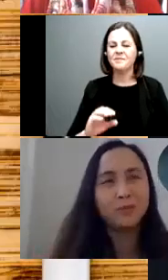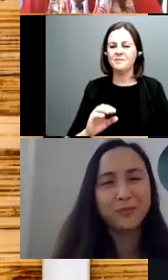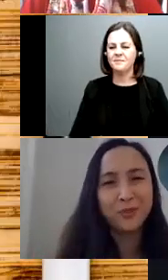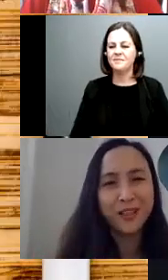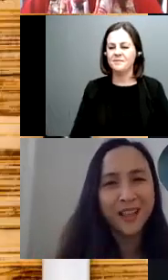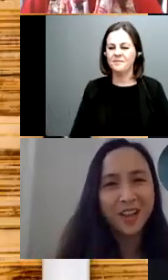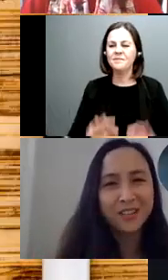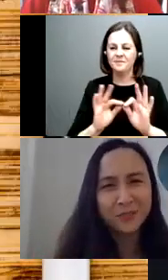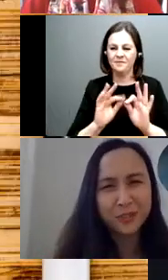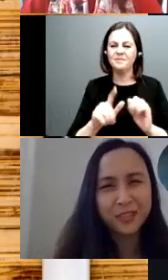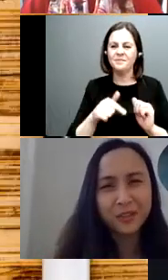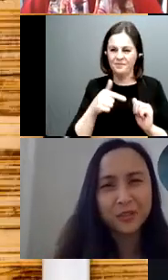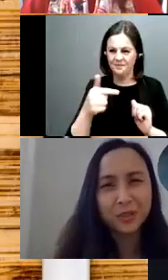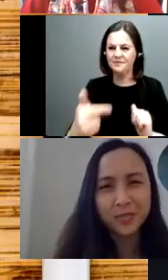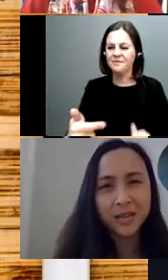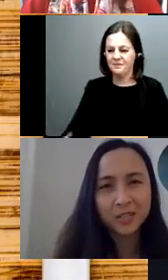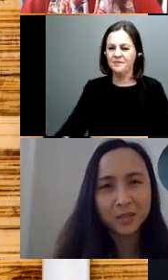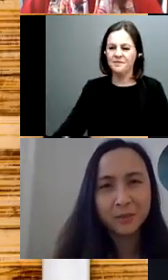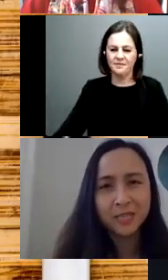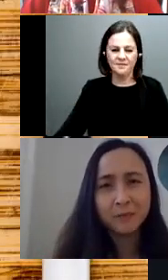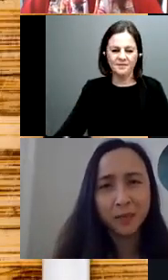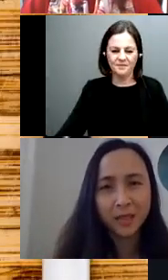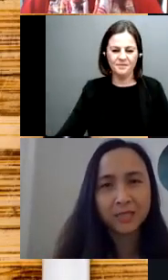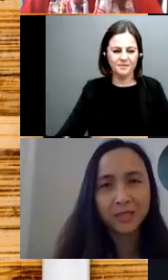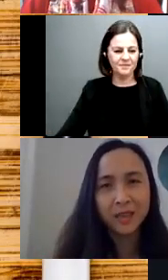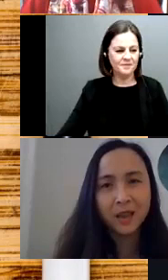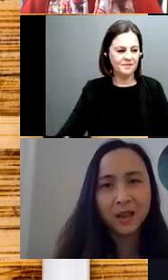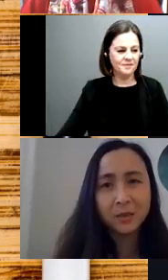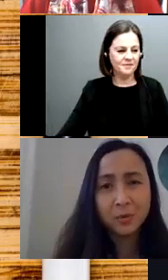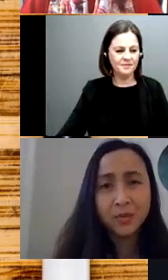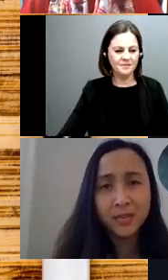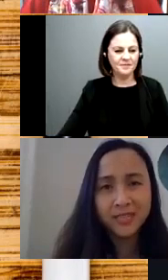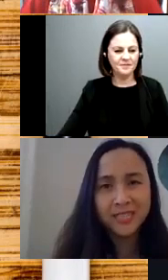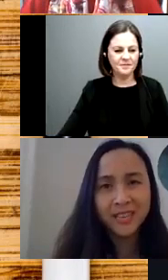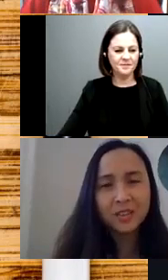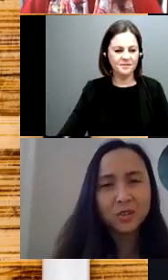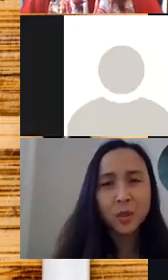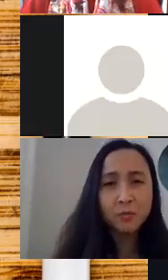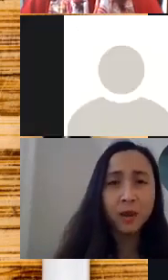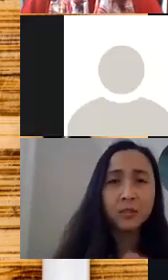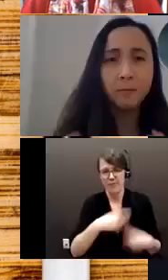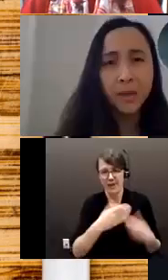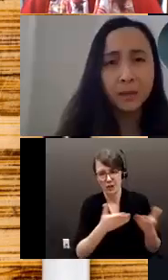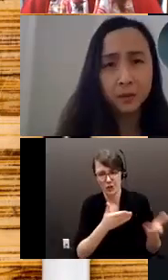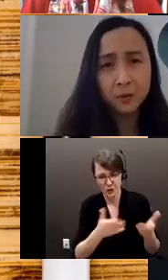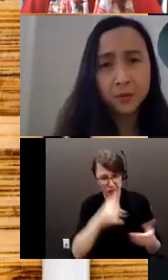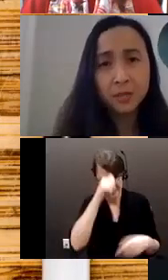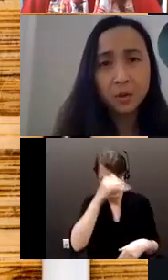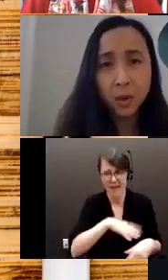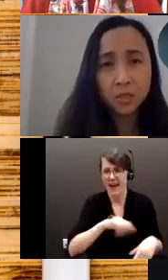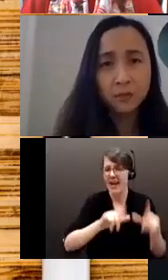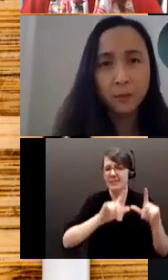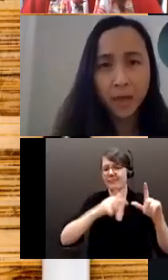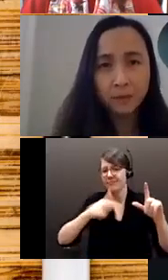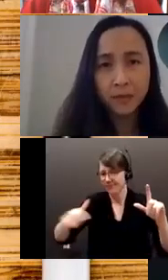whole beautiful diversity of 2S LGBT plus communities. So with regard to men, though, there's